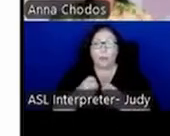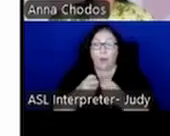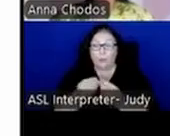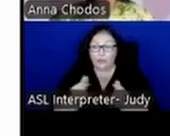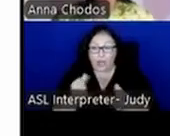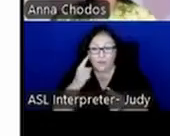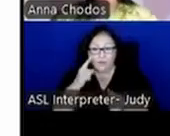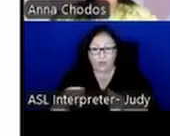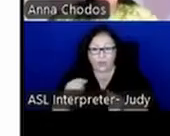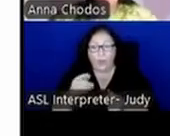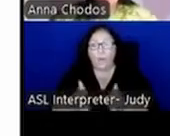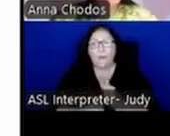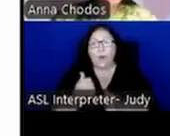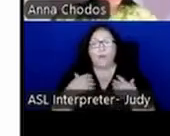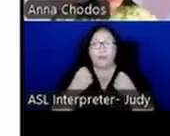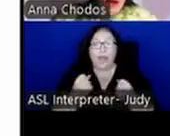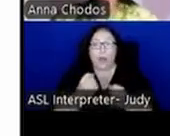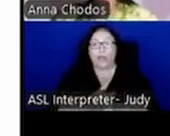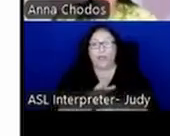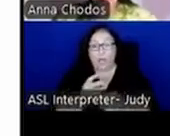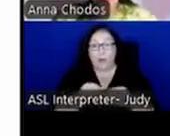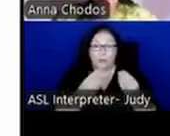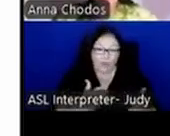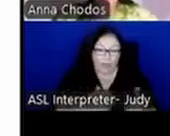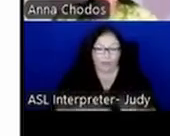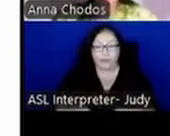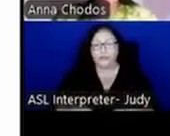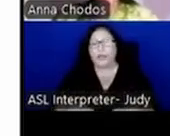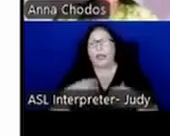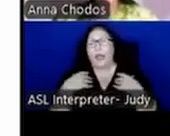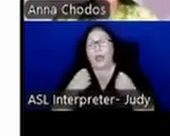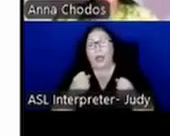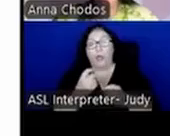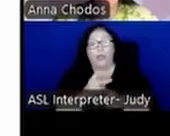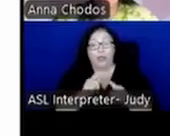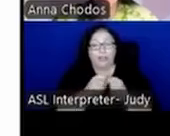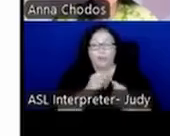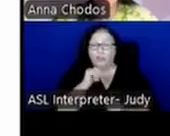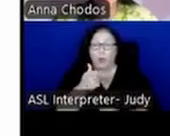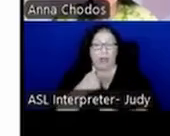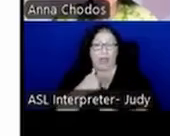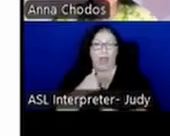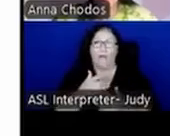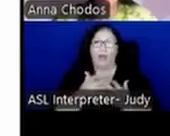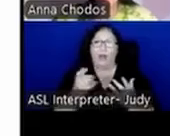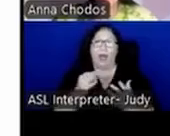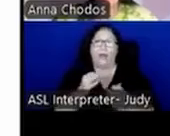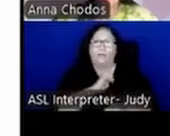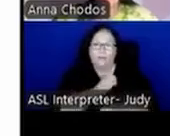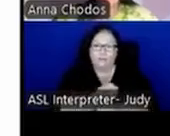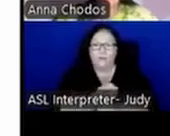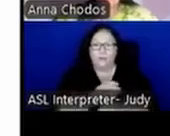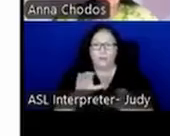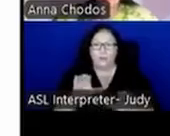providers, healthcare teams, like, don't have a lot of bandwidth to do meaningful caregiver support and connection. And